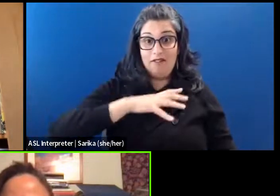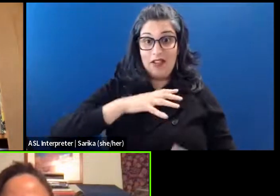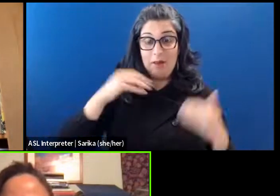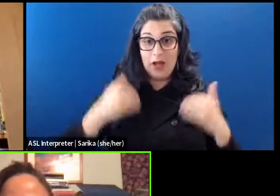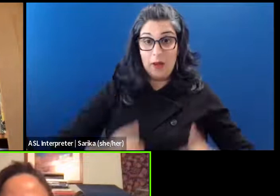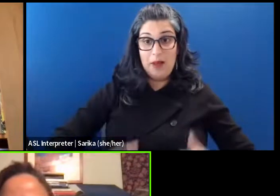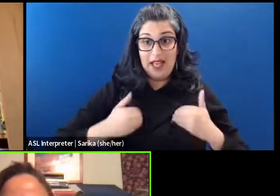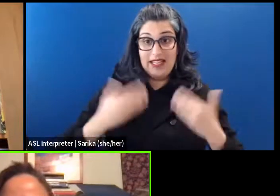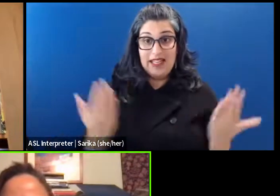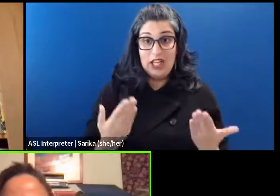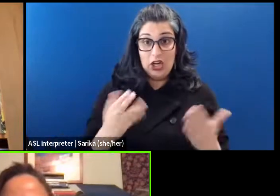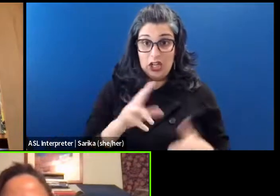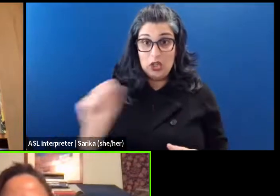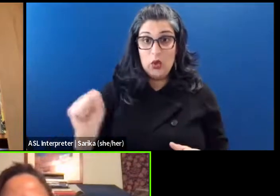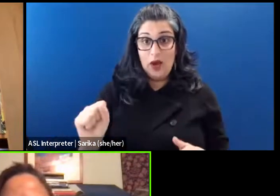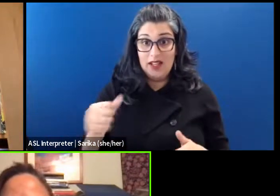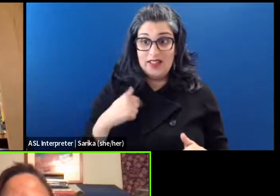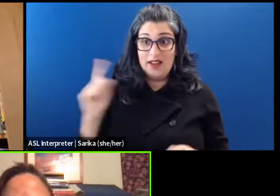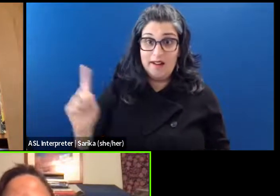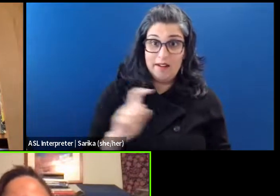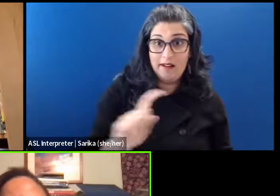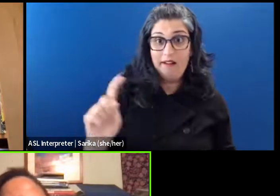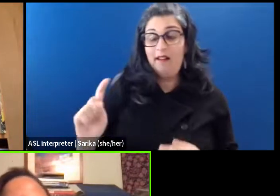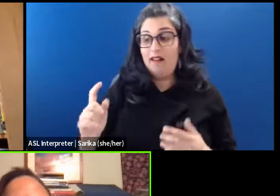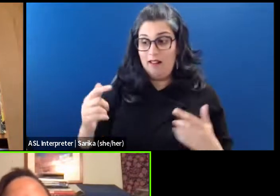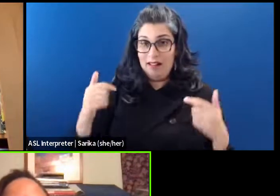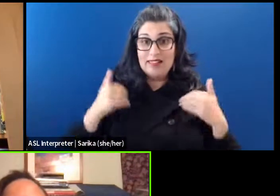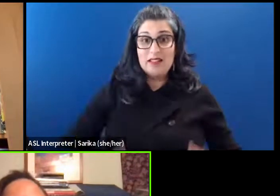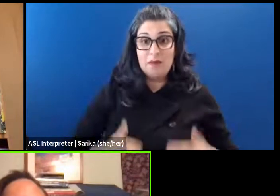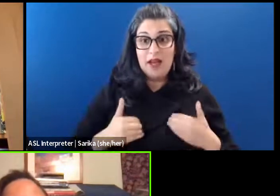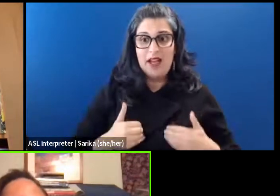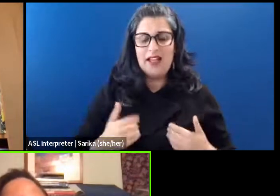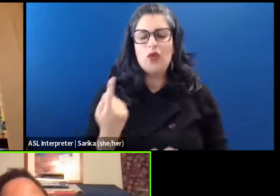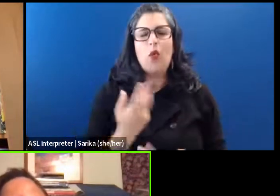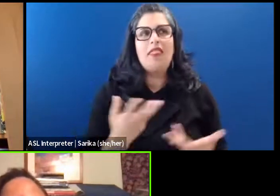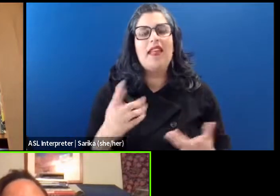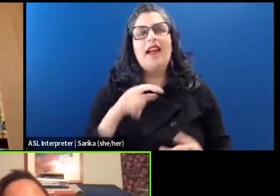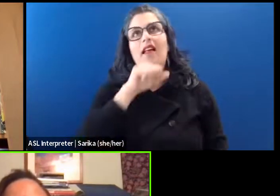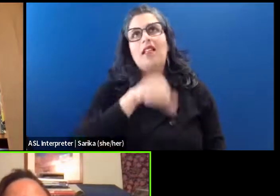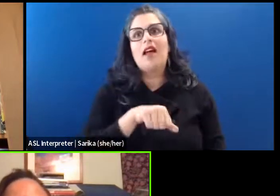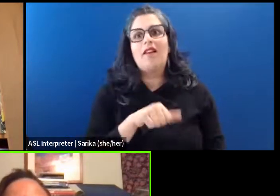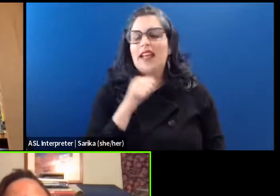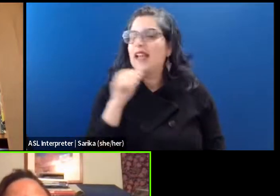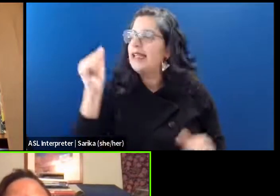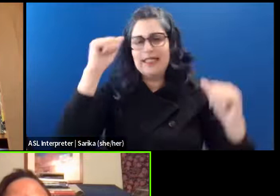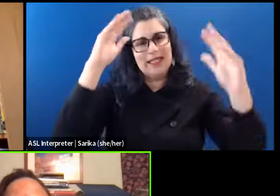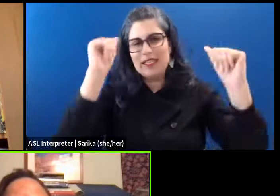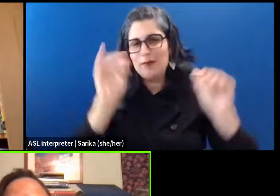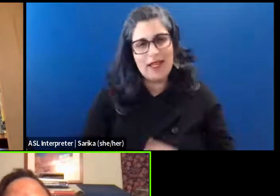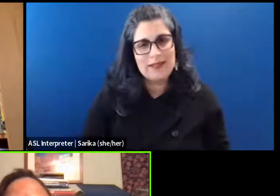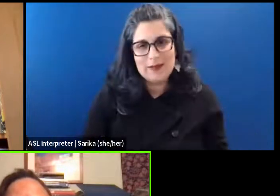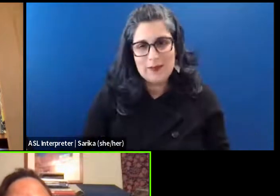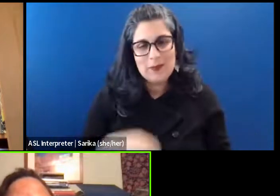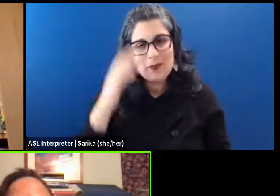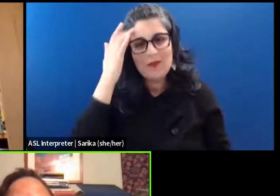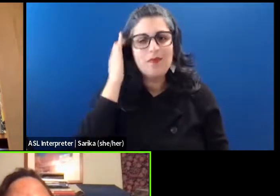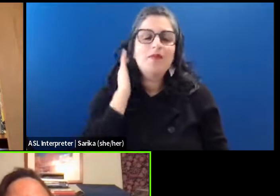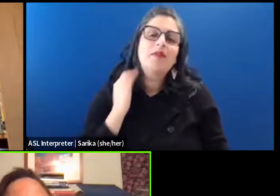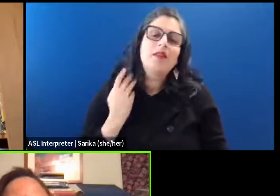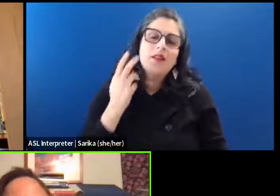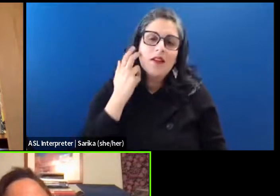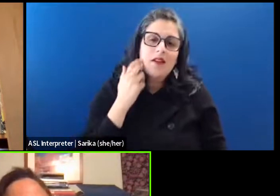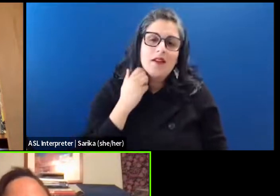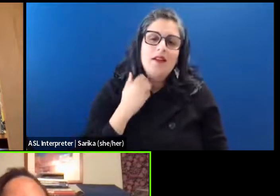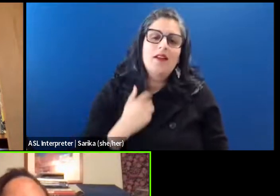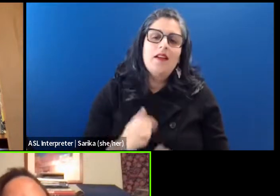in this country. And one of the things I loved, and which I didn't expect, was the way that you